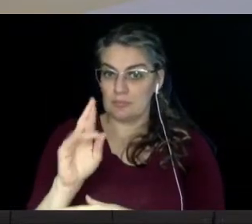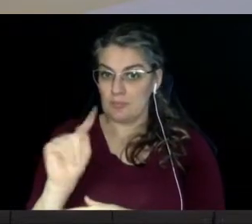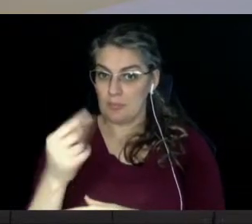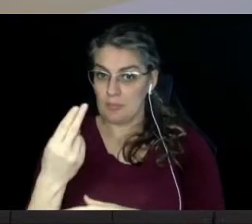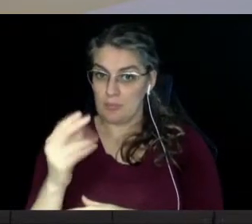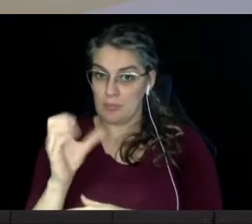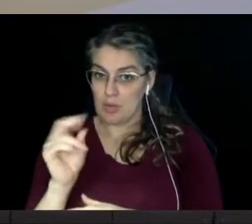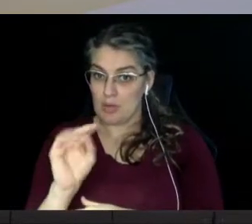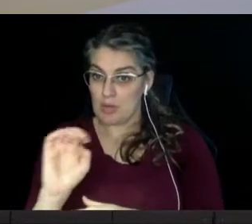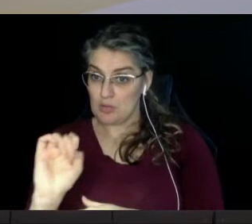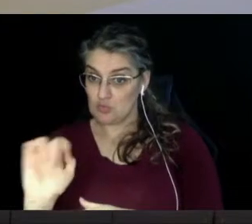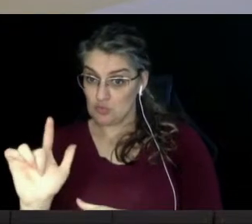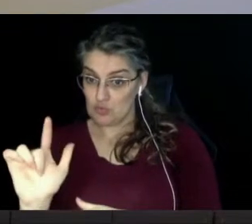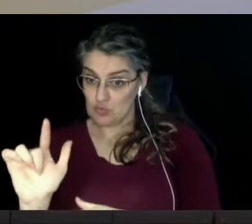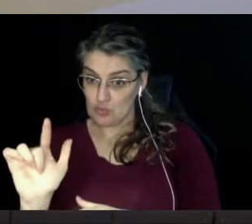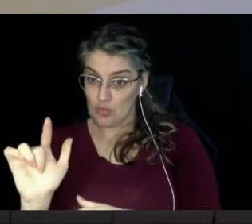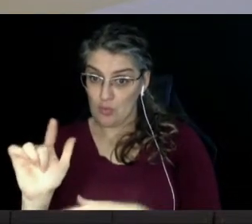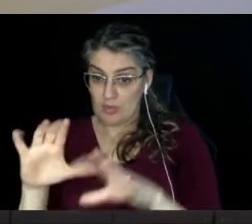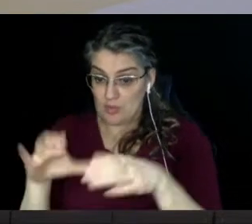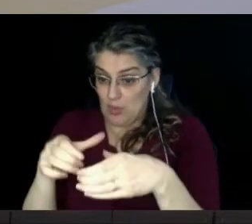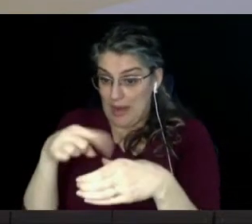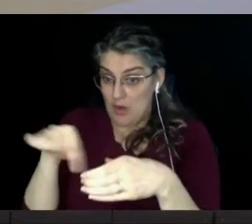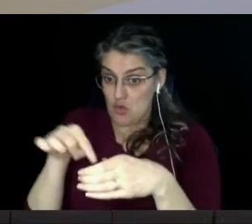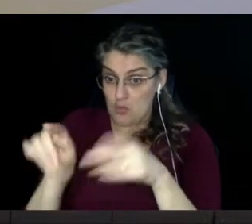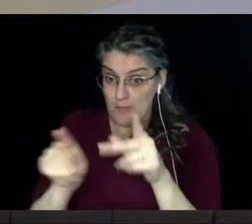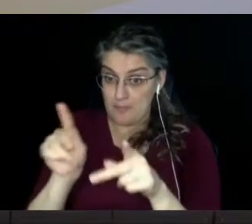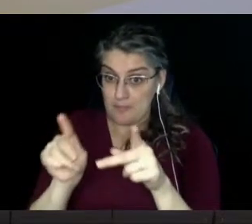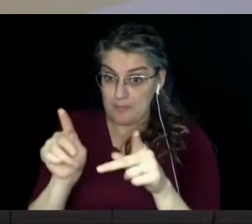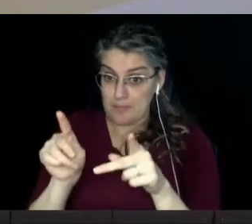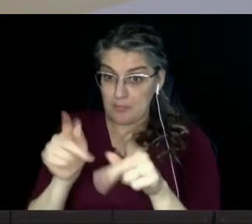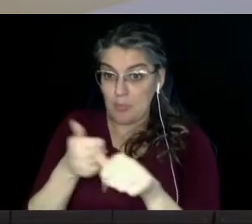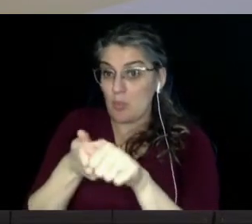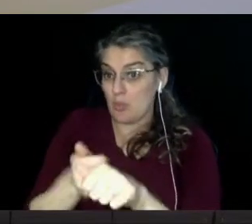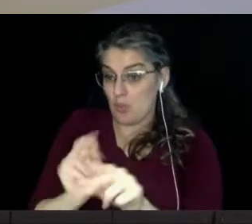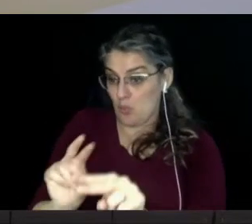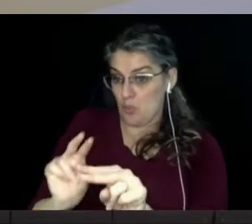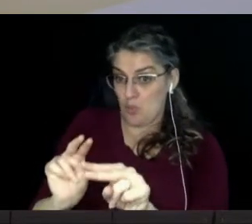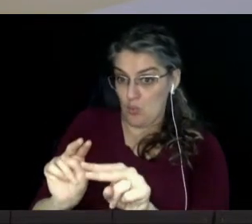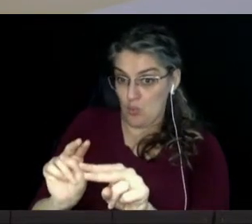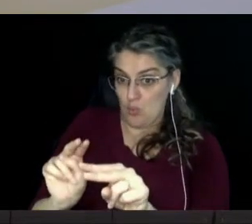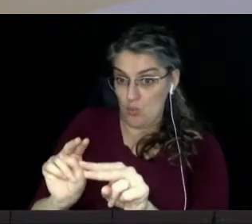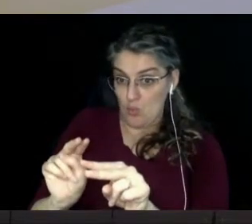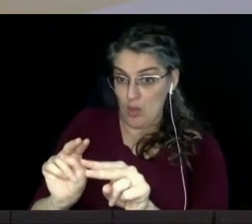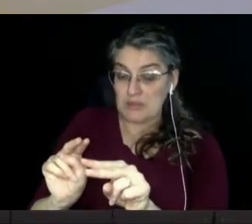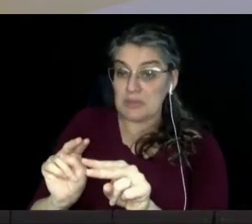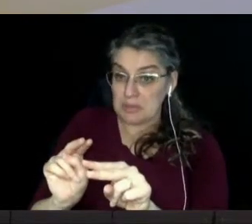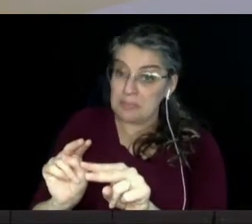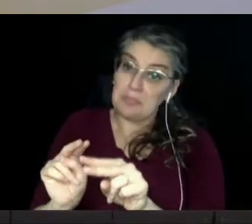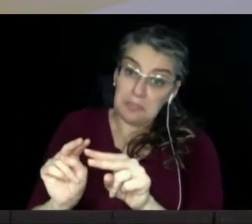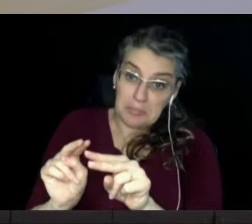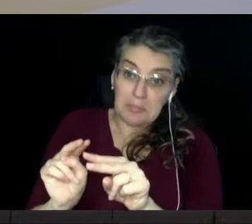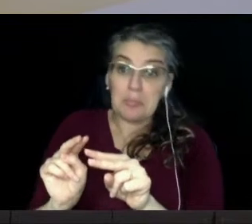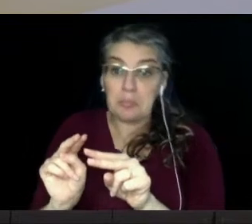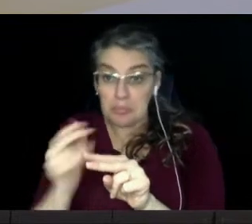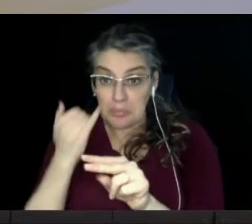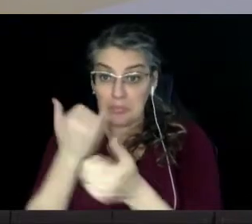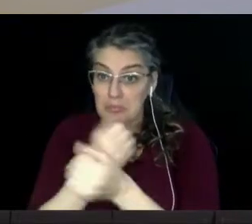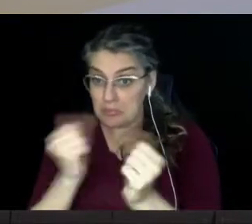in that particular age group. So we're following that advice, and we